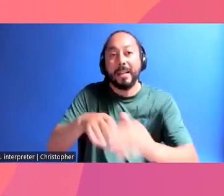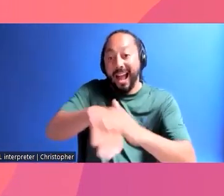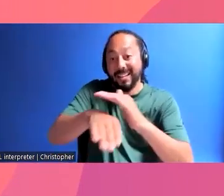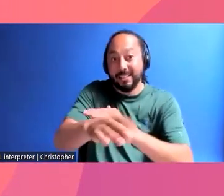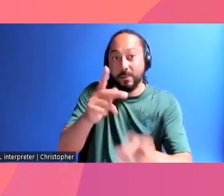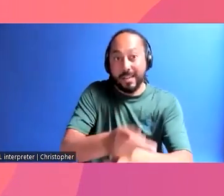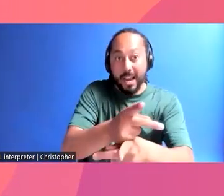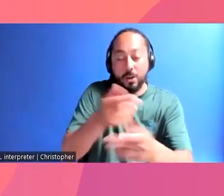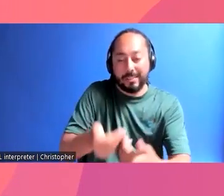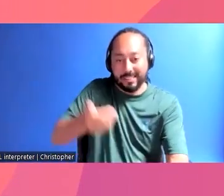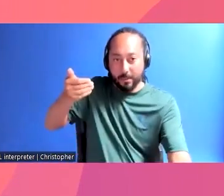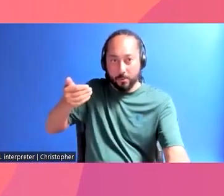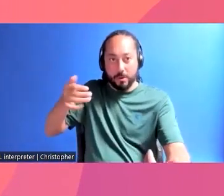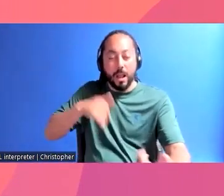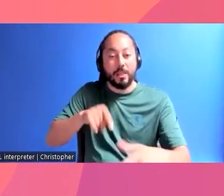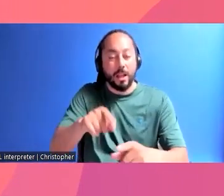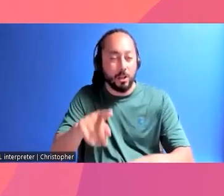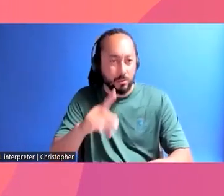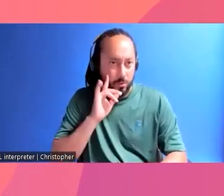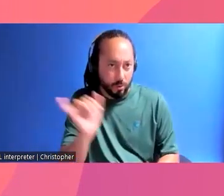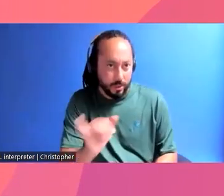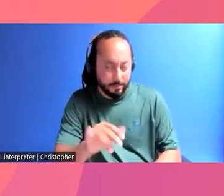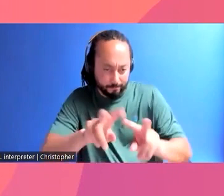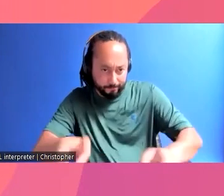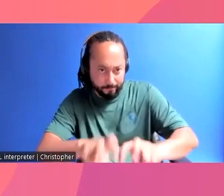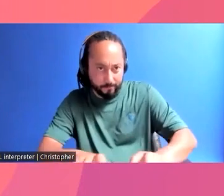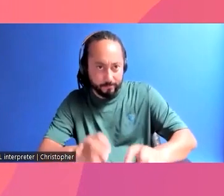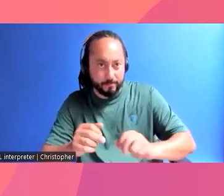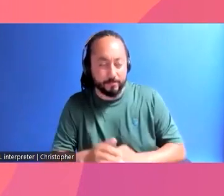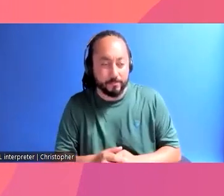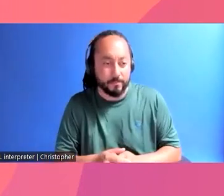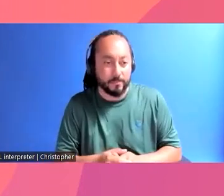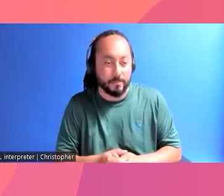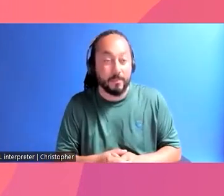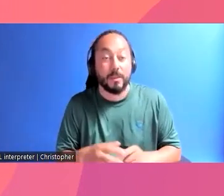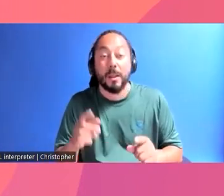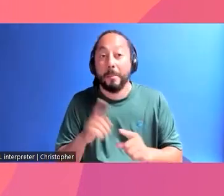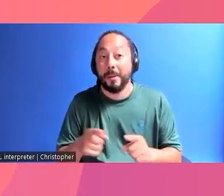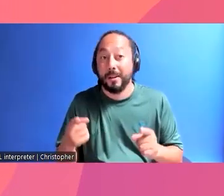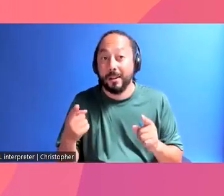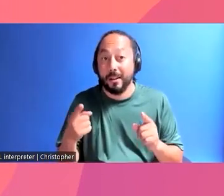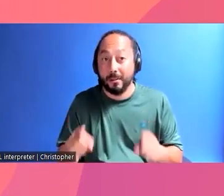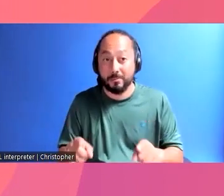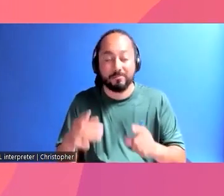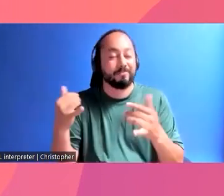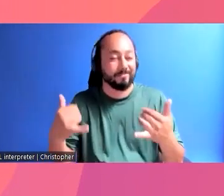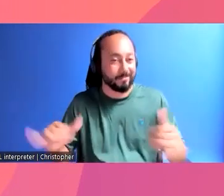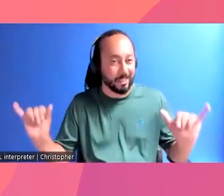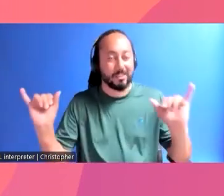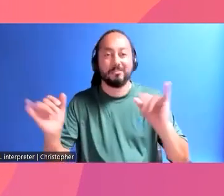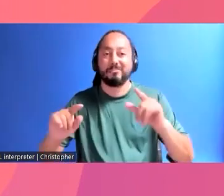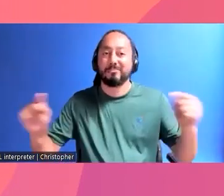outcomes and opportunities look like reproduce the same kinds of harmful impacts that